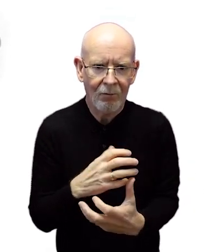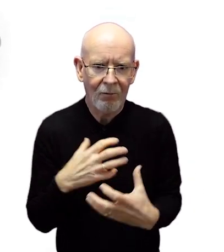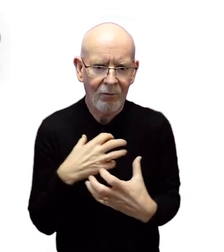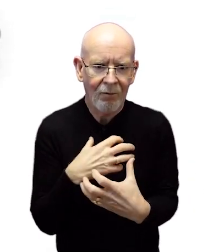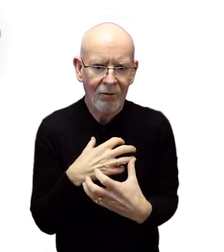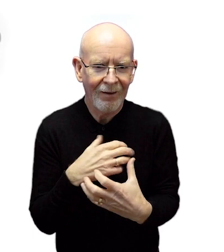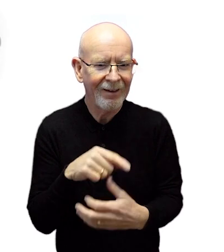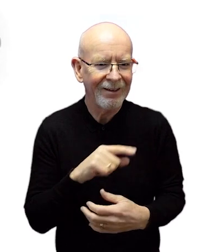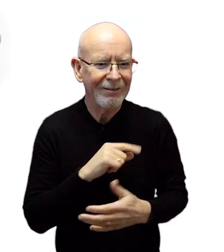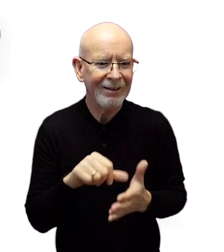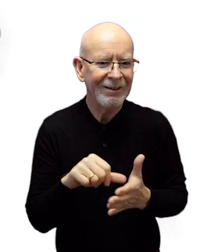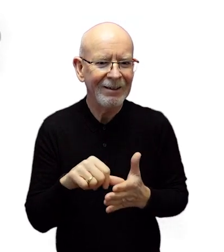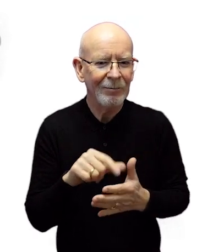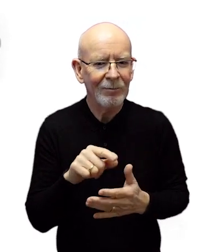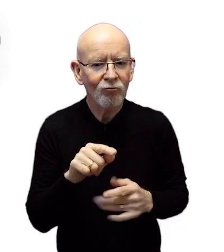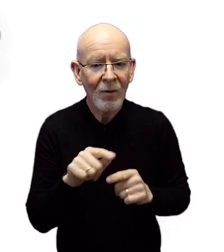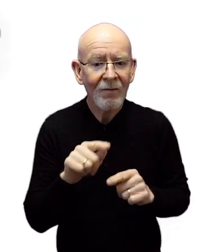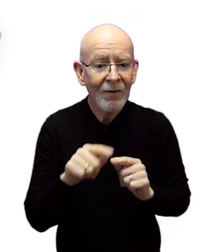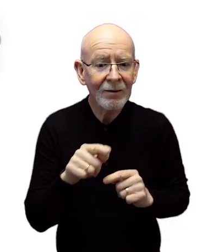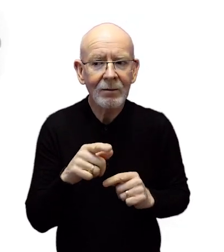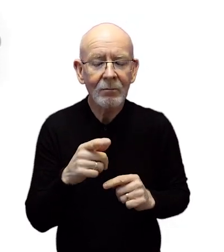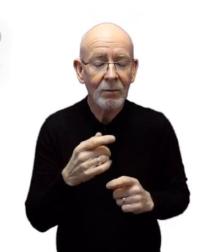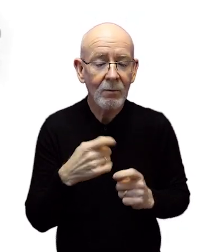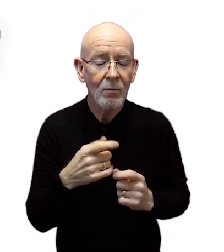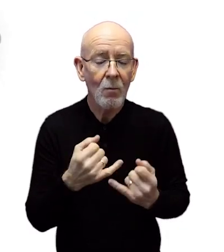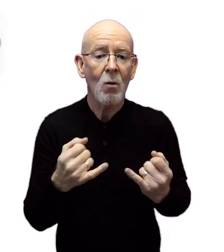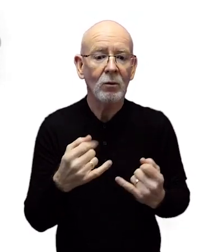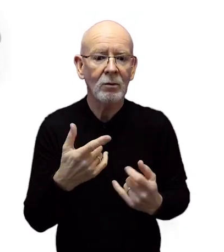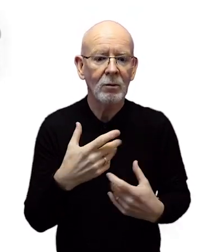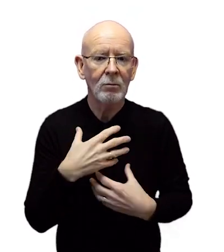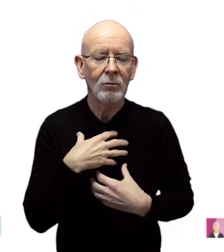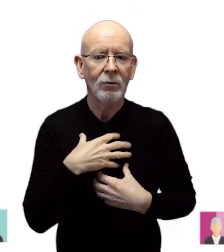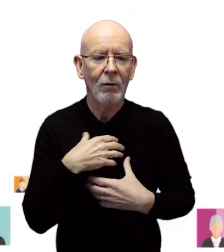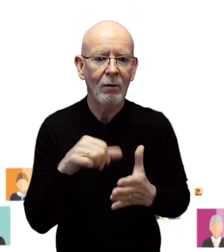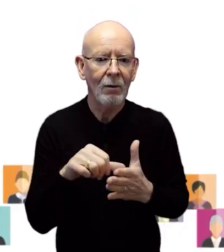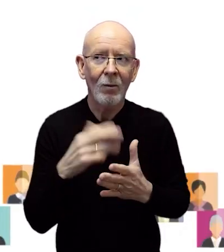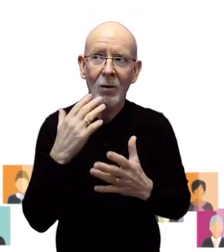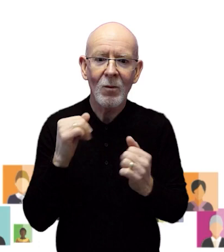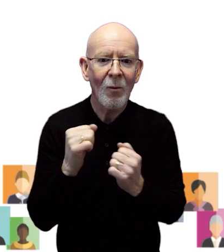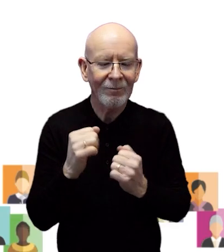This all means that you may find you feel more breathless in cold weather.